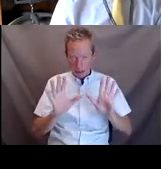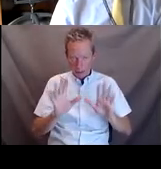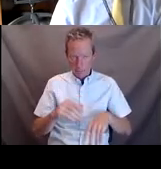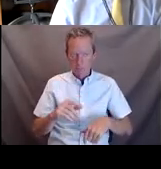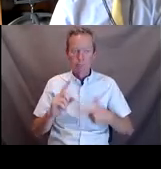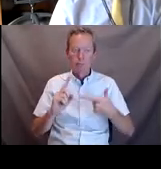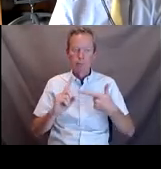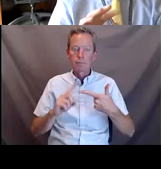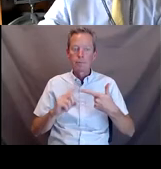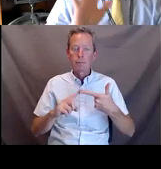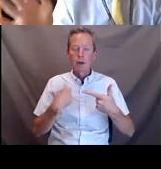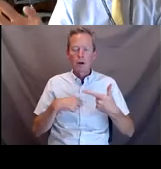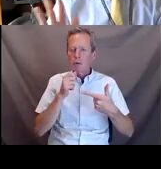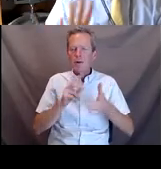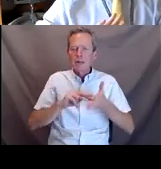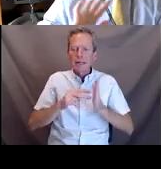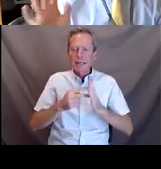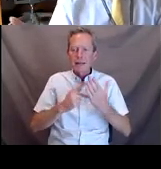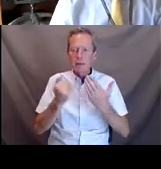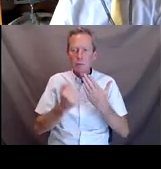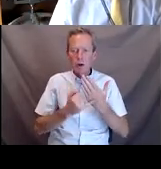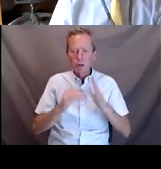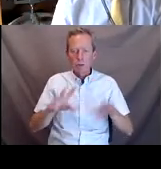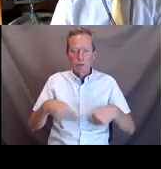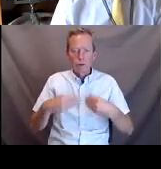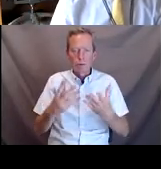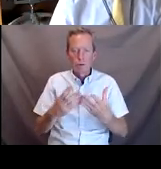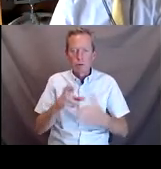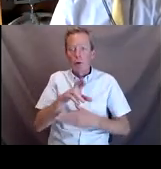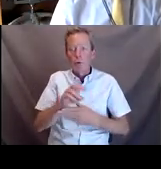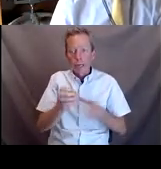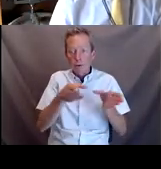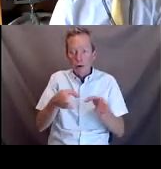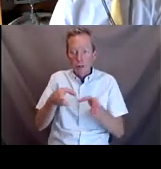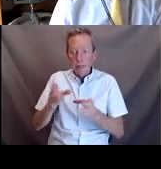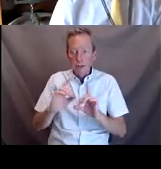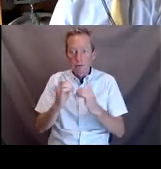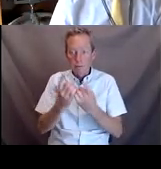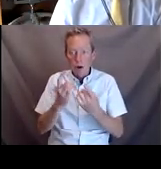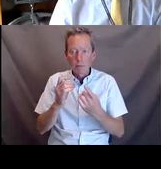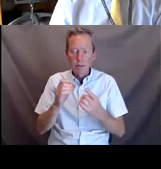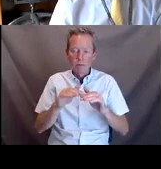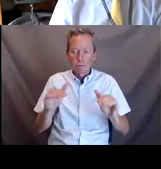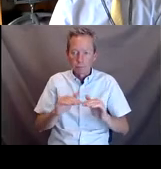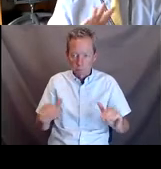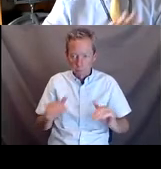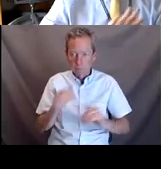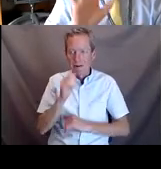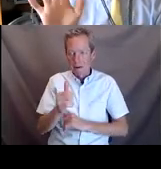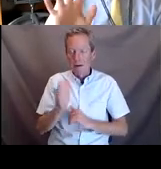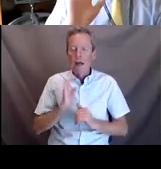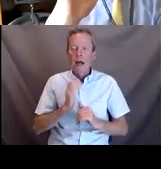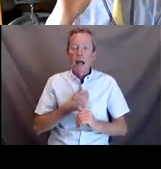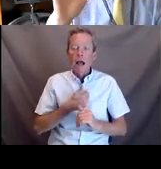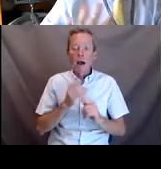that this project contribute to the reorganization of departments or units. You know, certainly our goal is